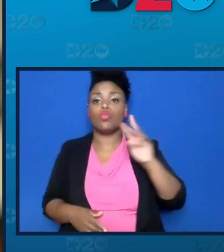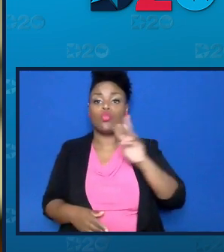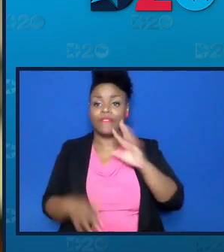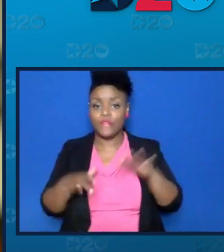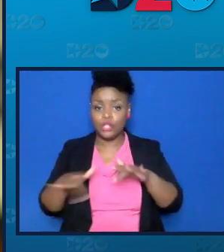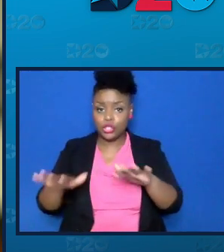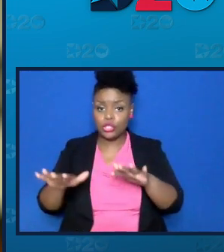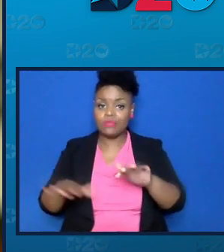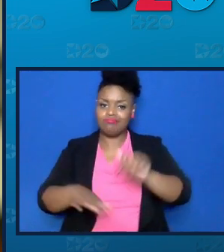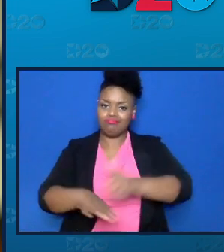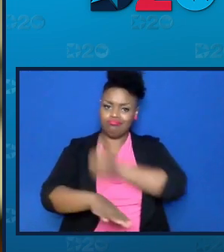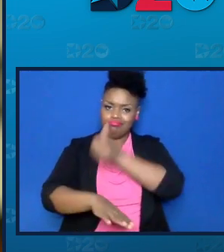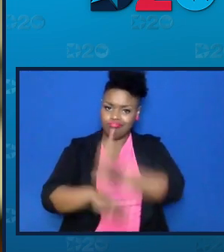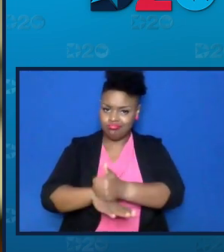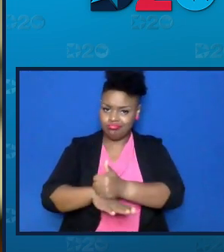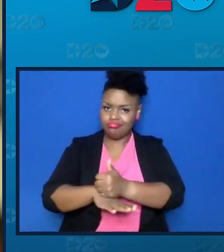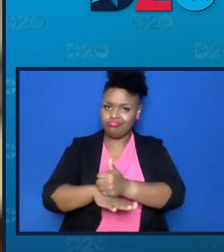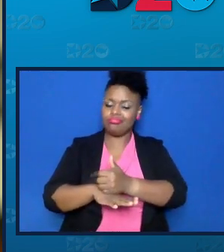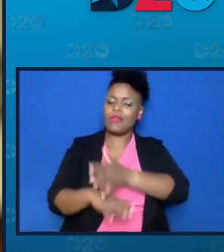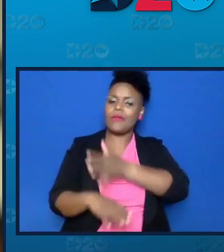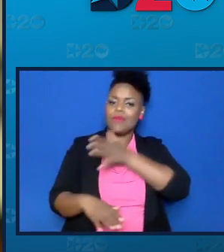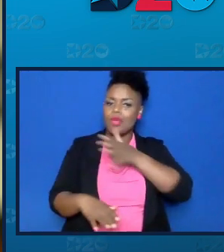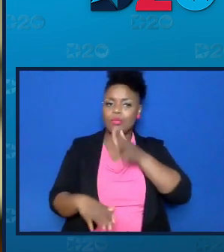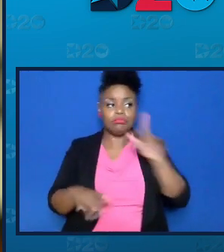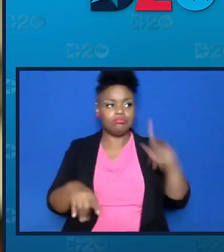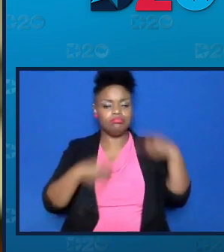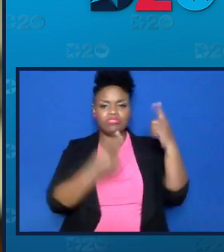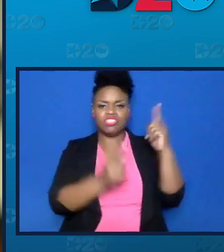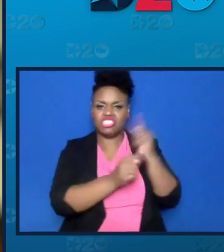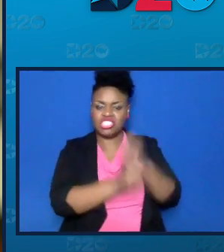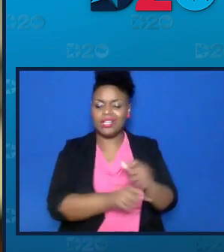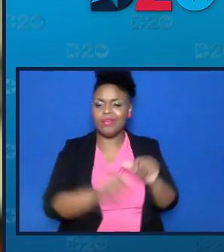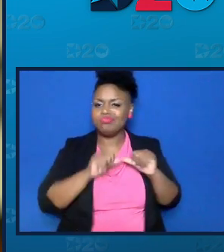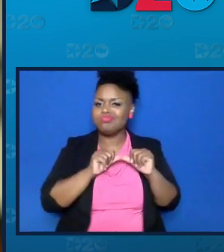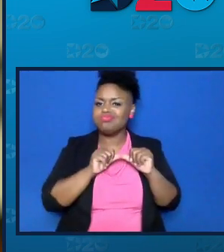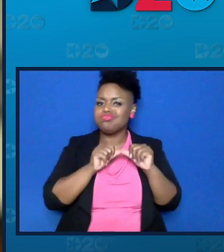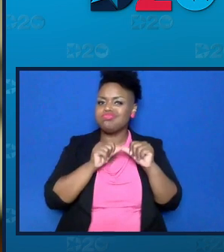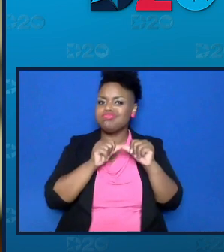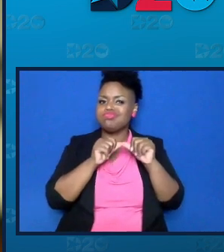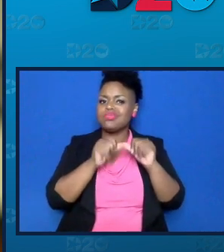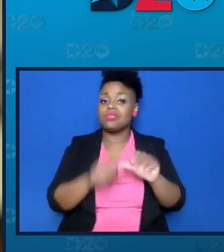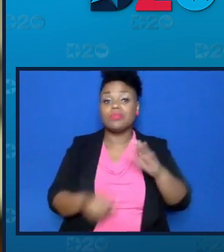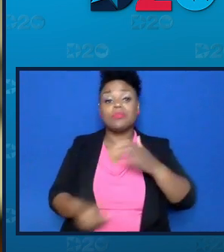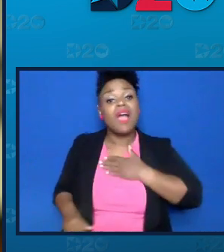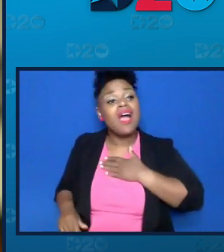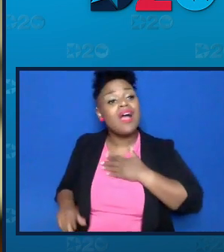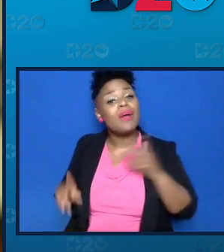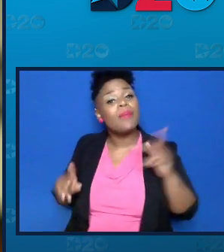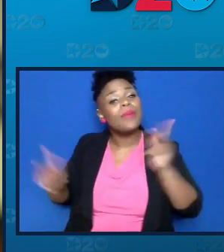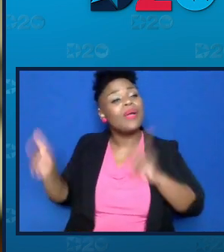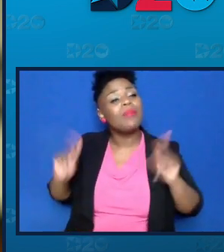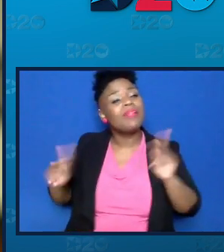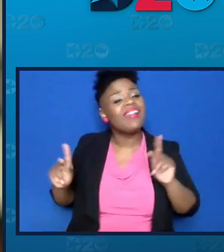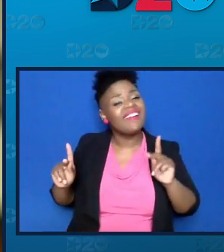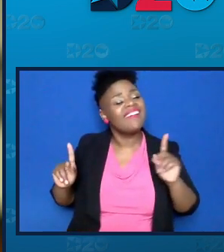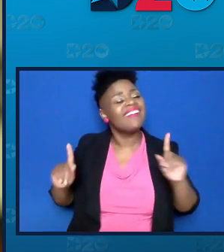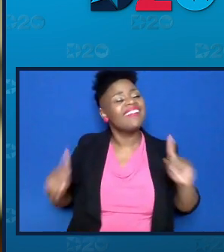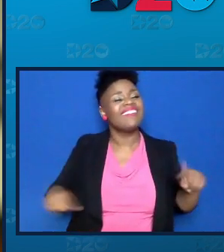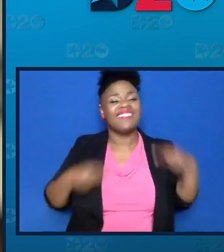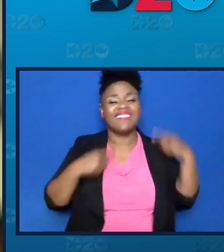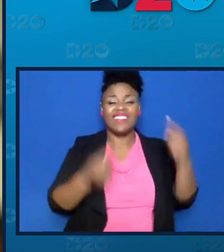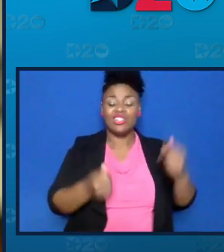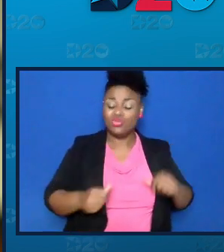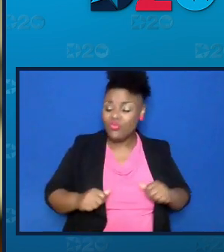that continues to this day. My people survived centuries of slavery, genocide, and brutal